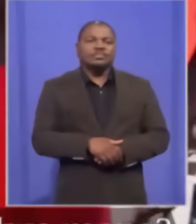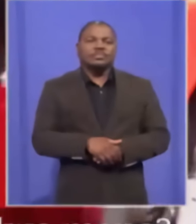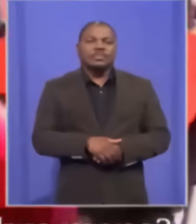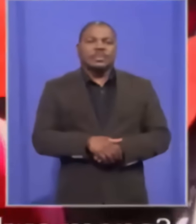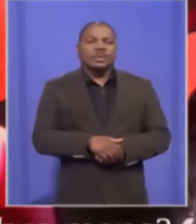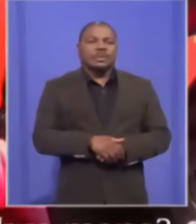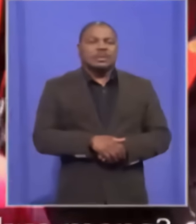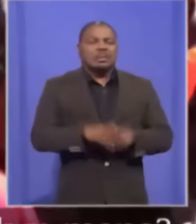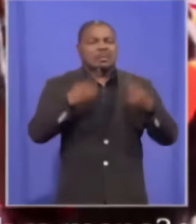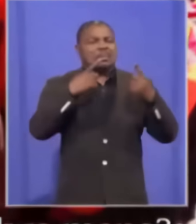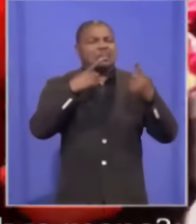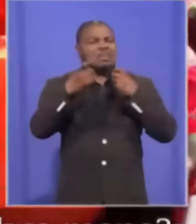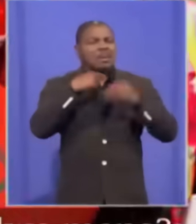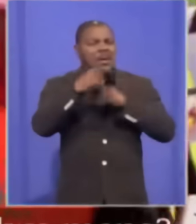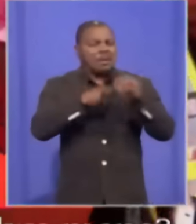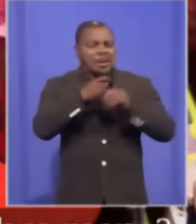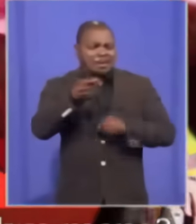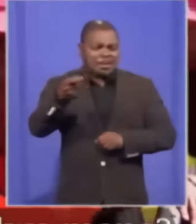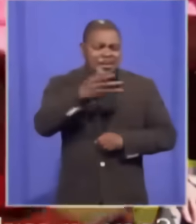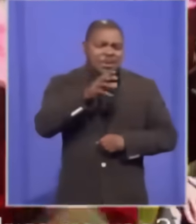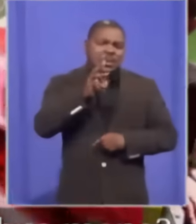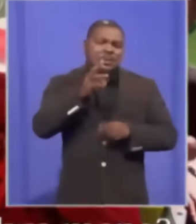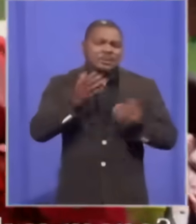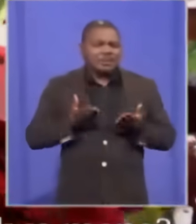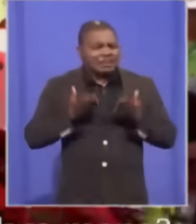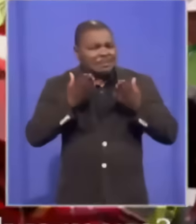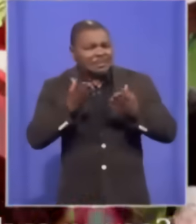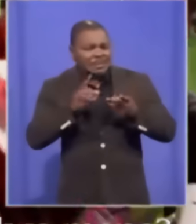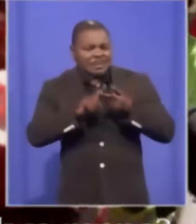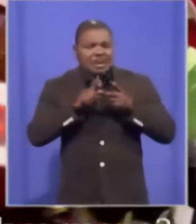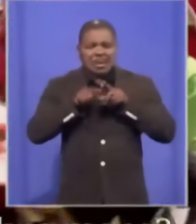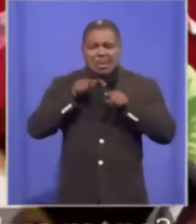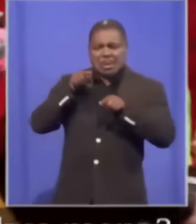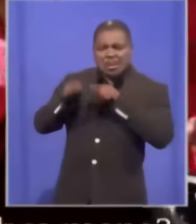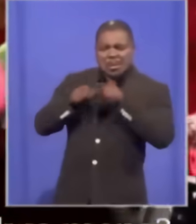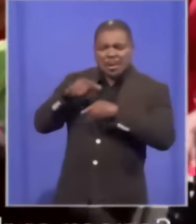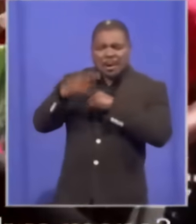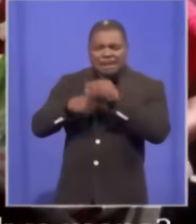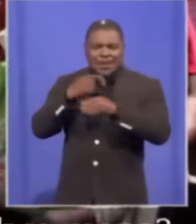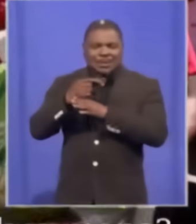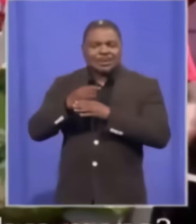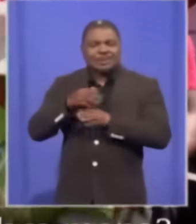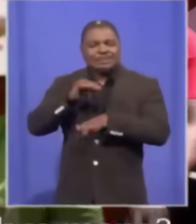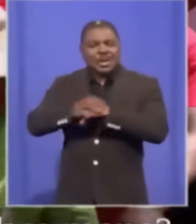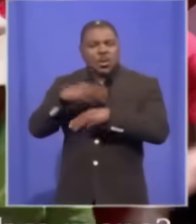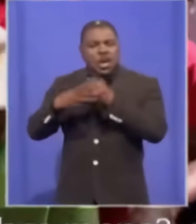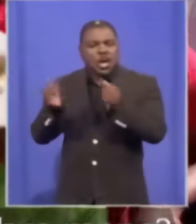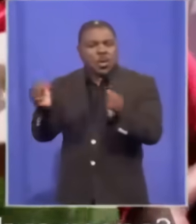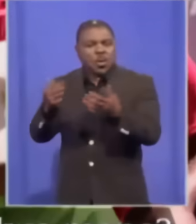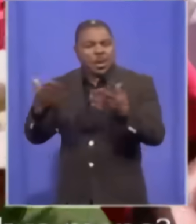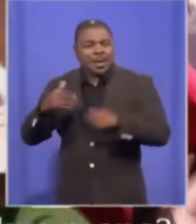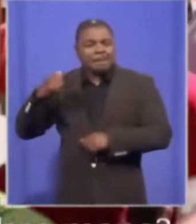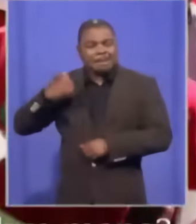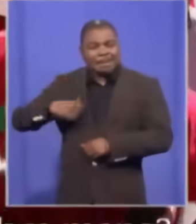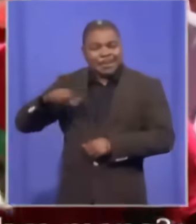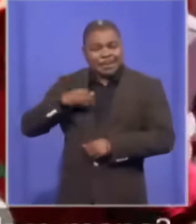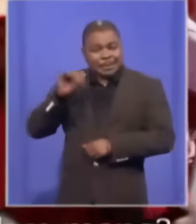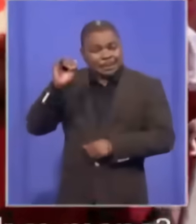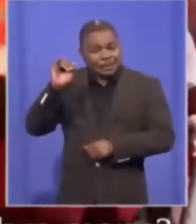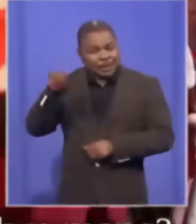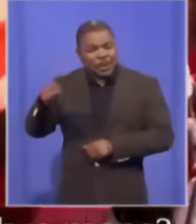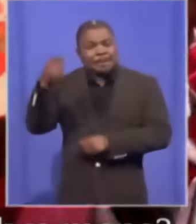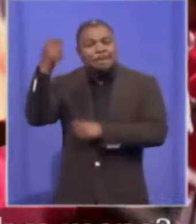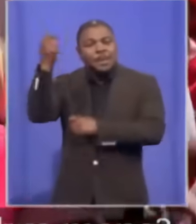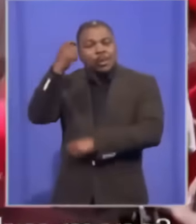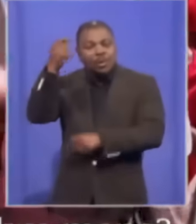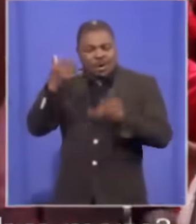Ka dingongorego tša ditefišo tša godimo tša ditirelo le ditatofatšo tša metlašapo la tlala masepaleng wa Polokwane di gakela pele, re boledišana